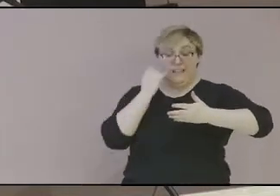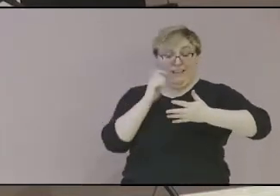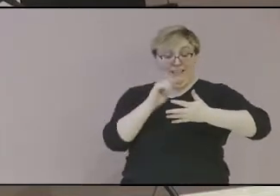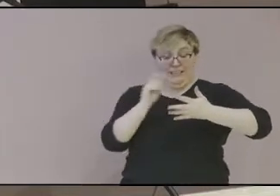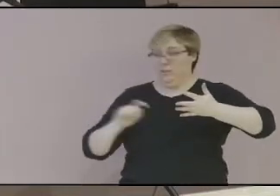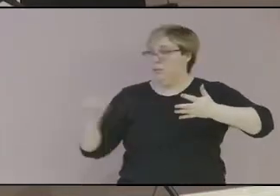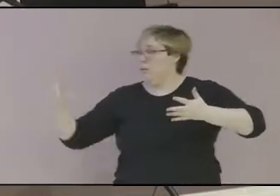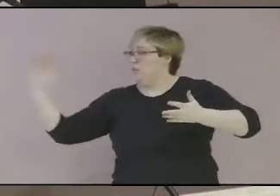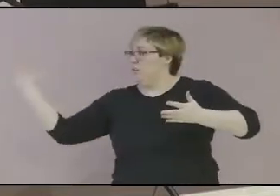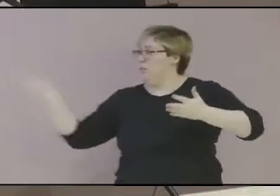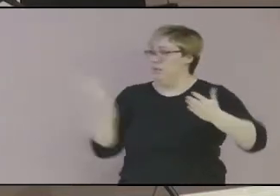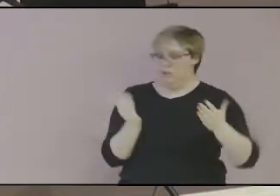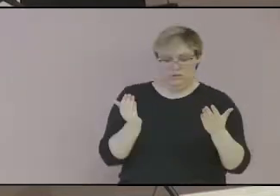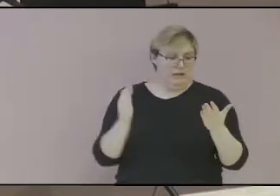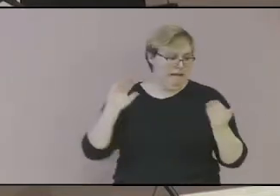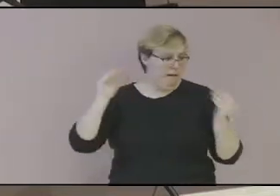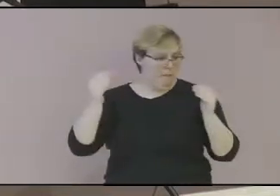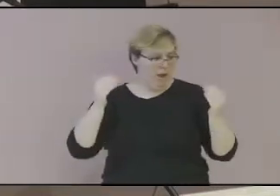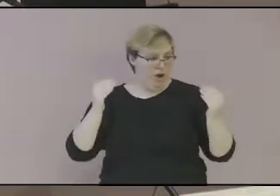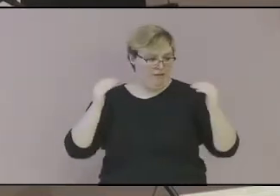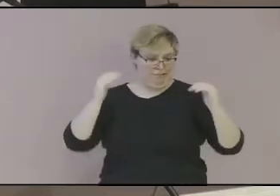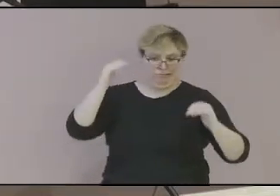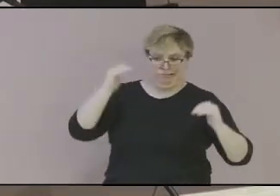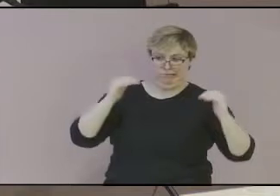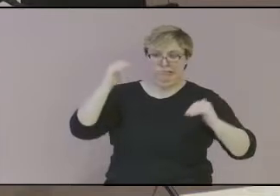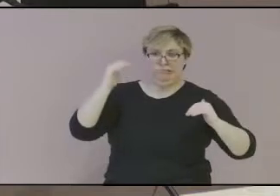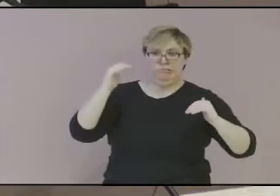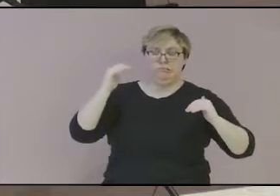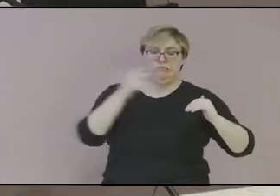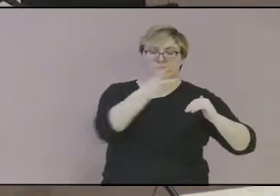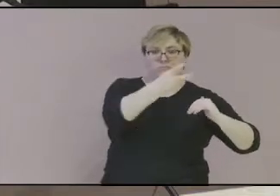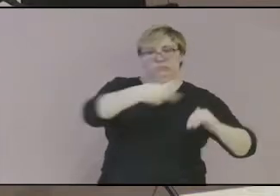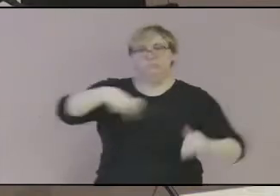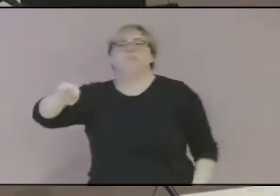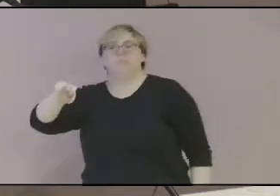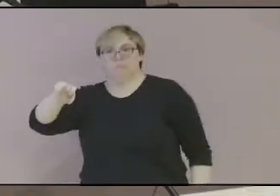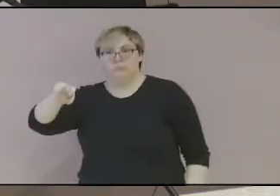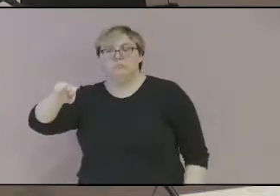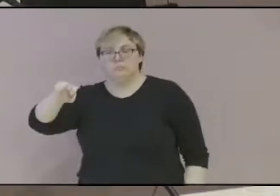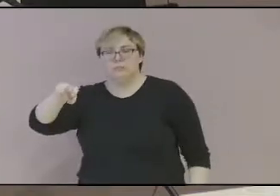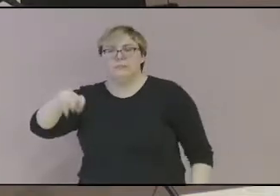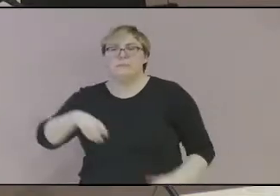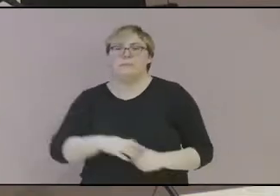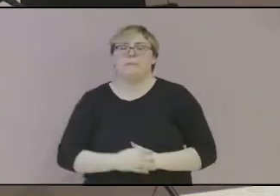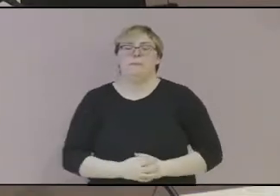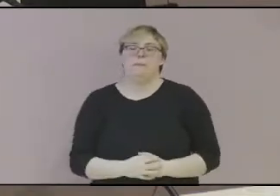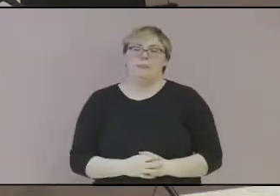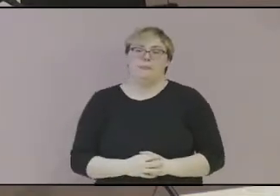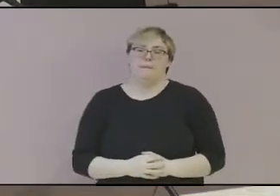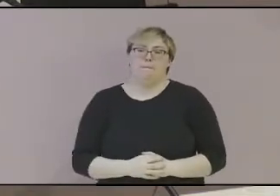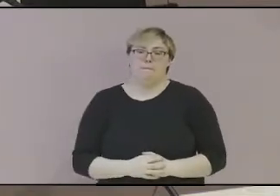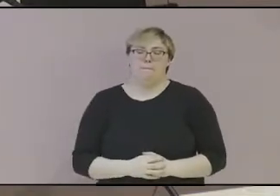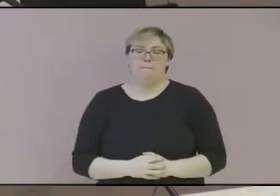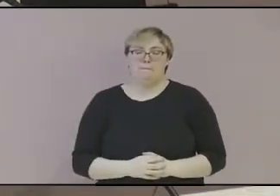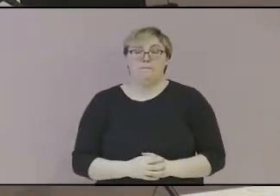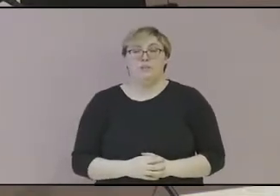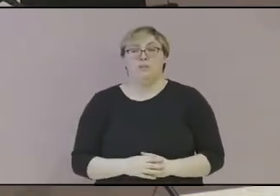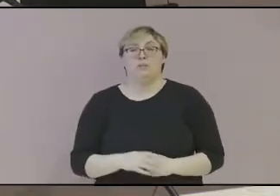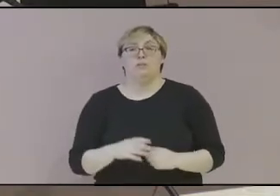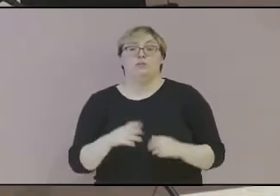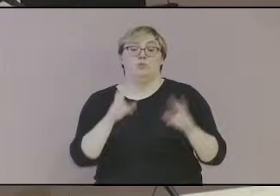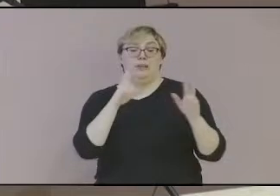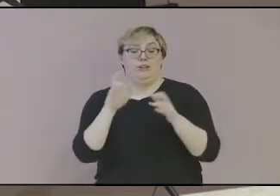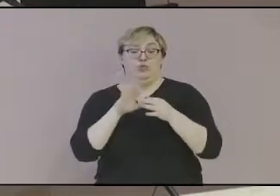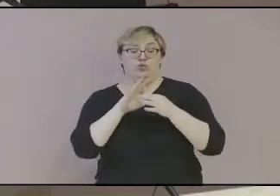and cutoffs for the secondary scoring and the idea of extubation itself became a major topic of debate among the work